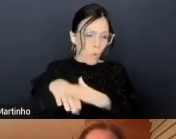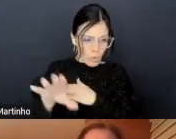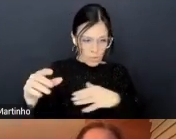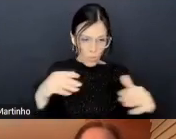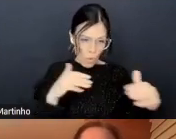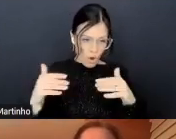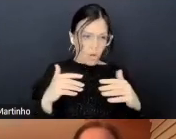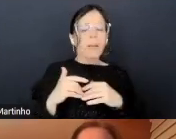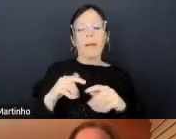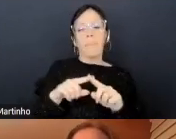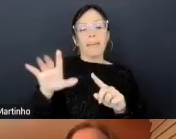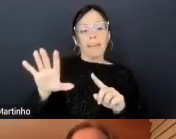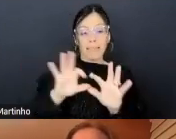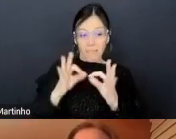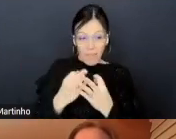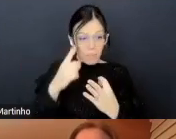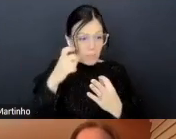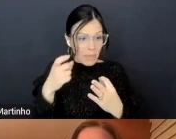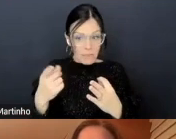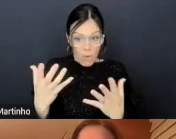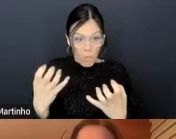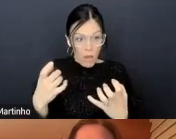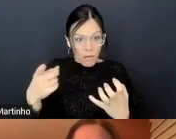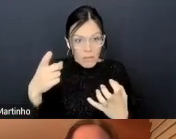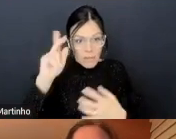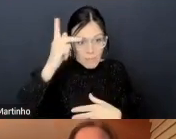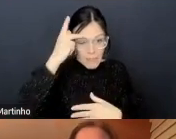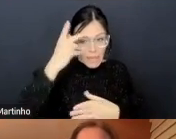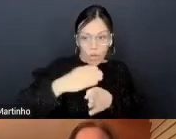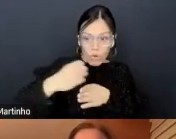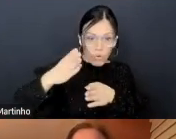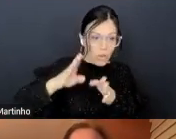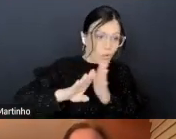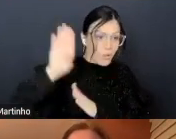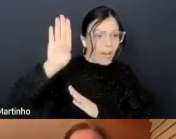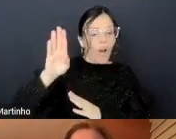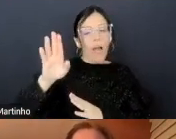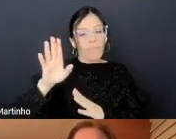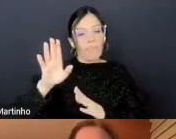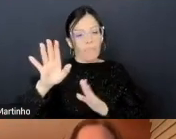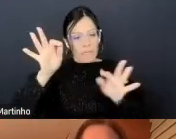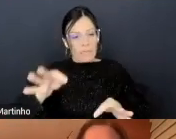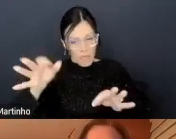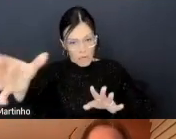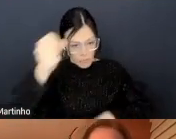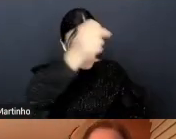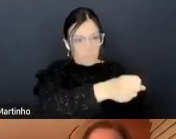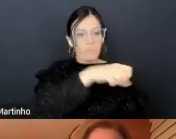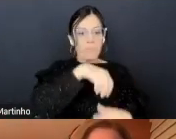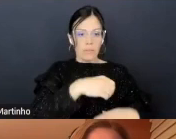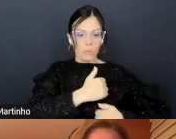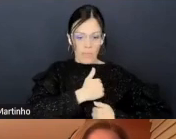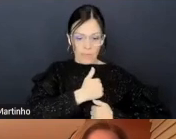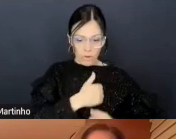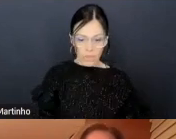but his family having high hopes for his political career managed to get him into the armed services